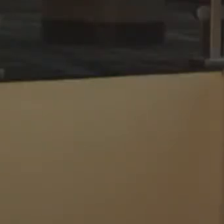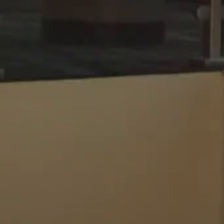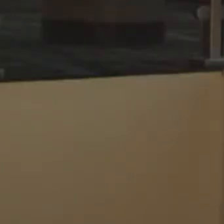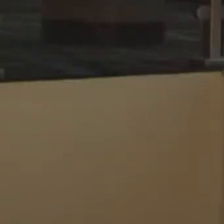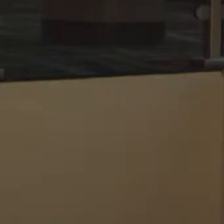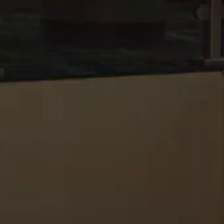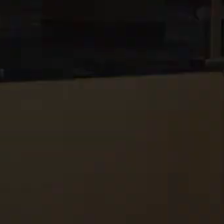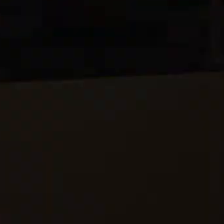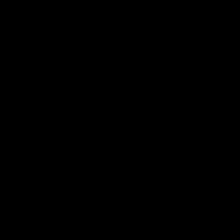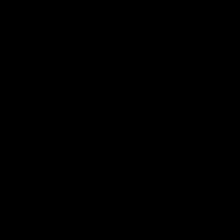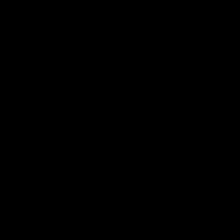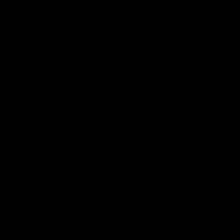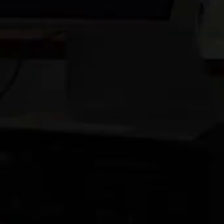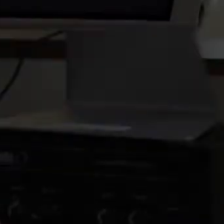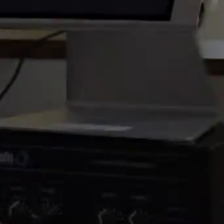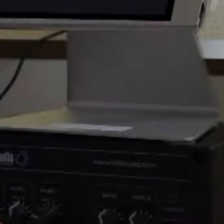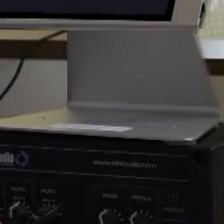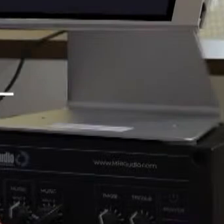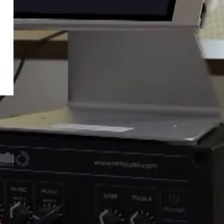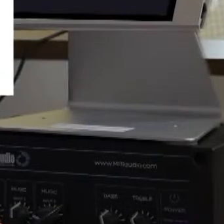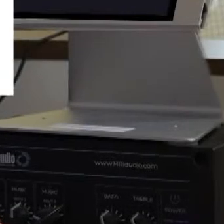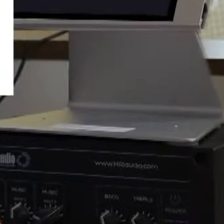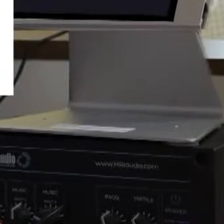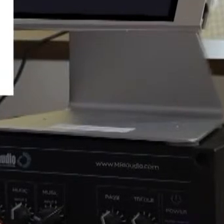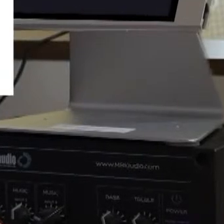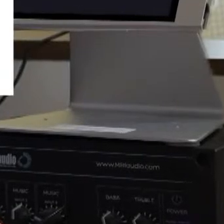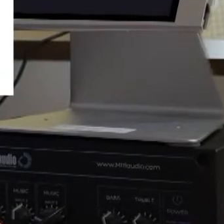that goal specific to that.